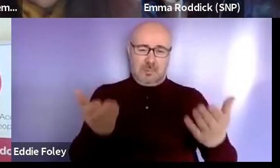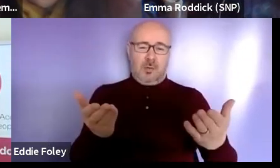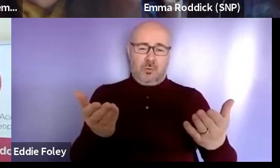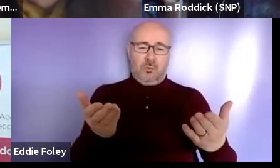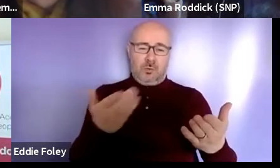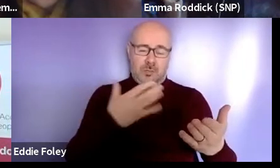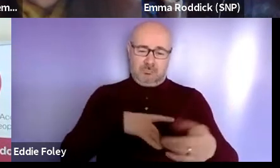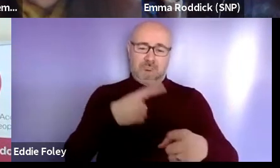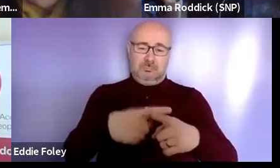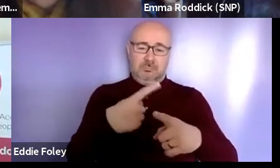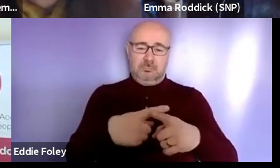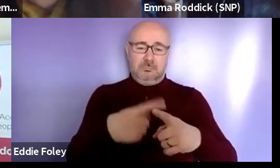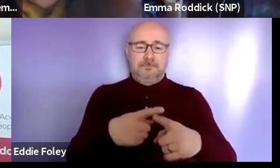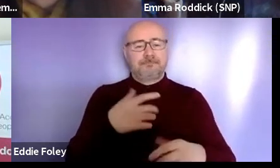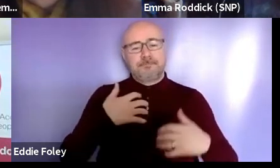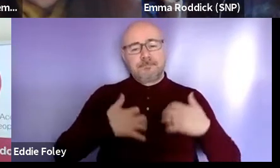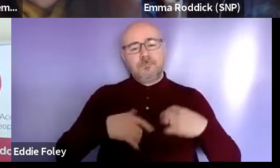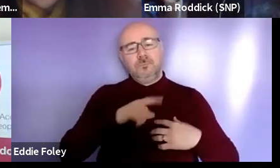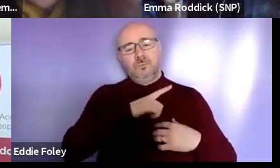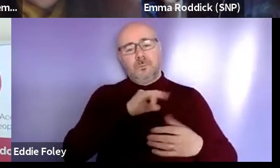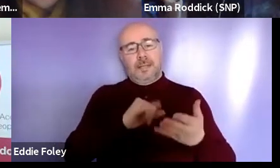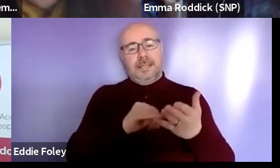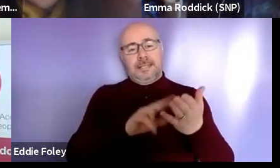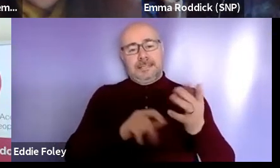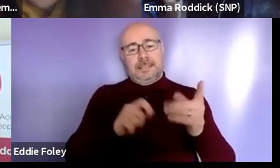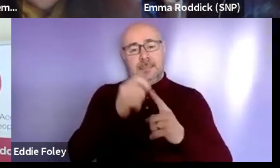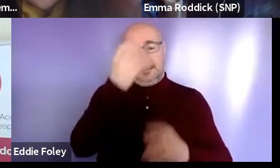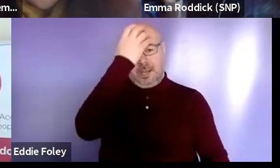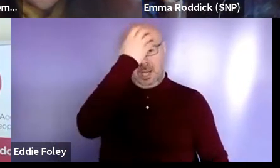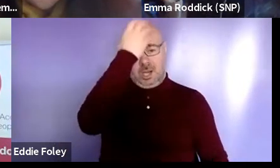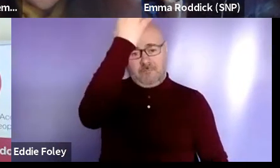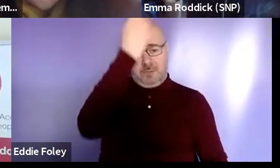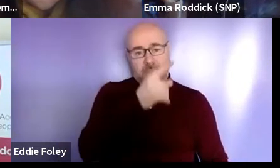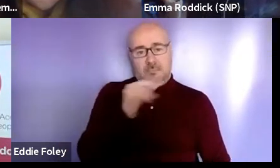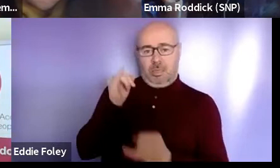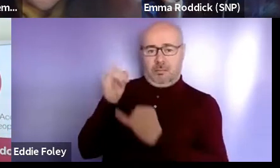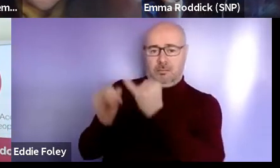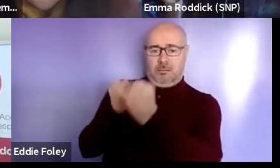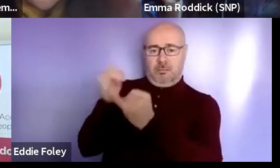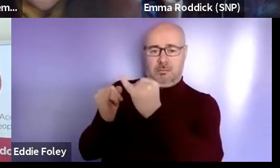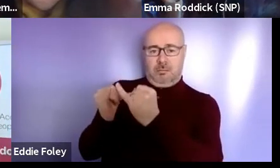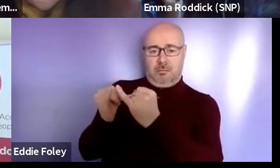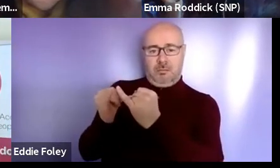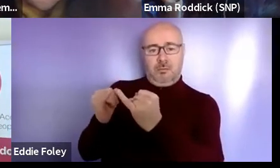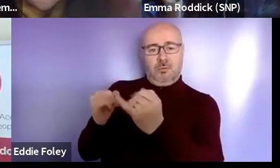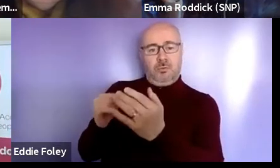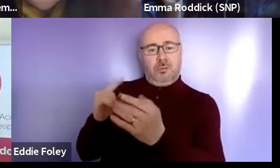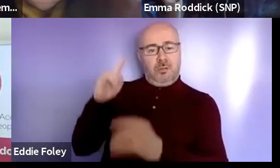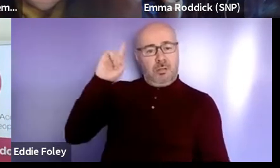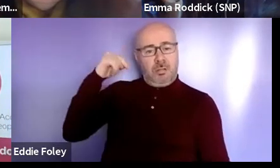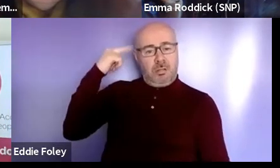It's interesting, the SNP government are often critical of Westminster, but look at the draft regulations out at the moment, they